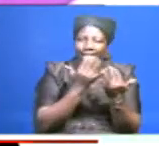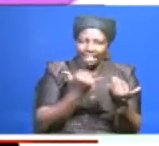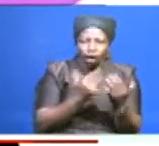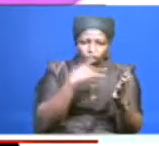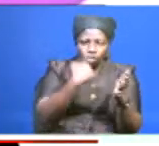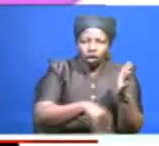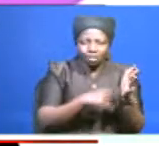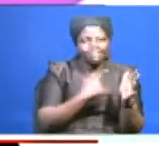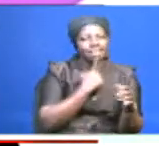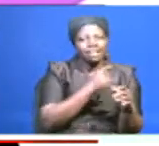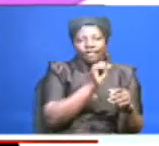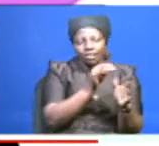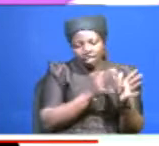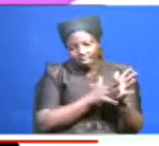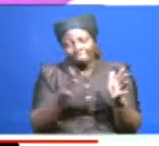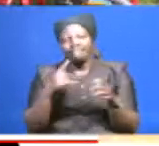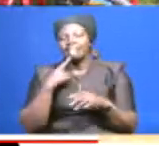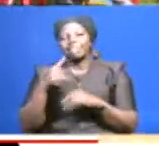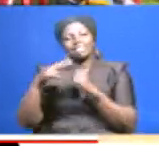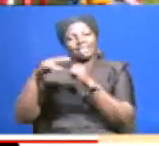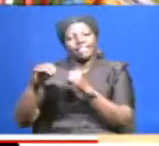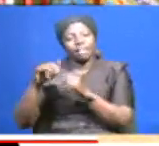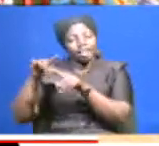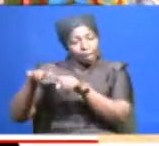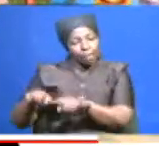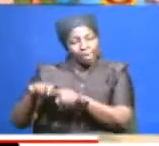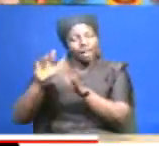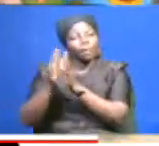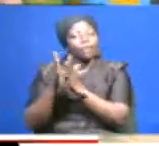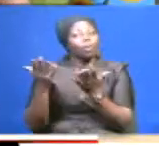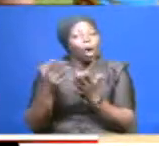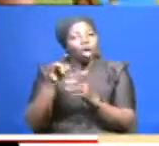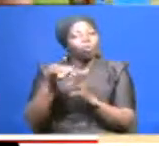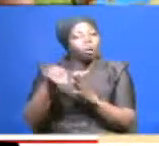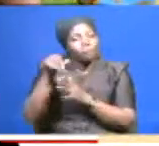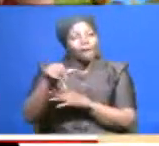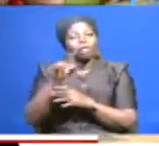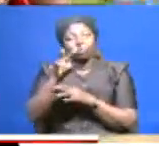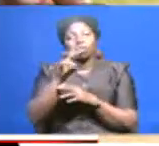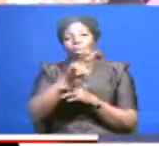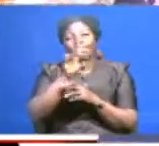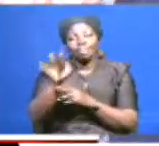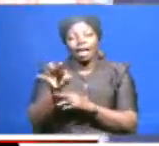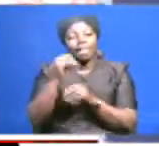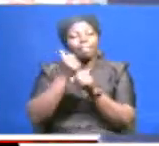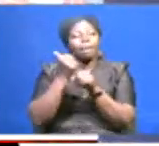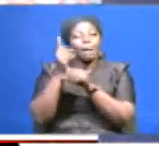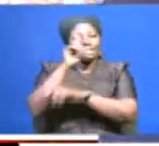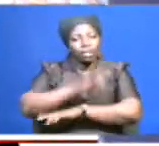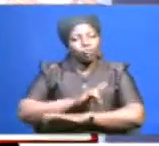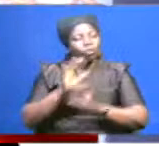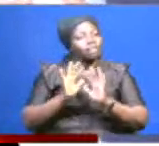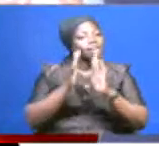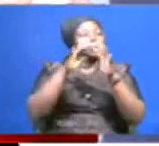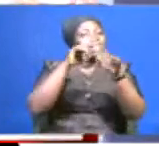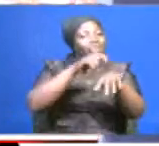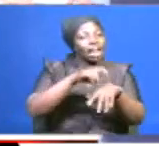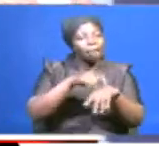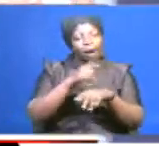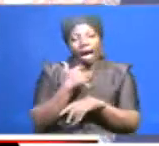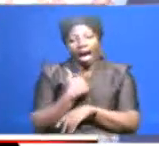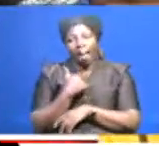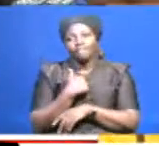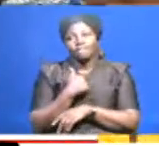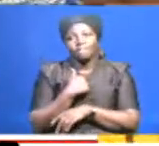150, 170, depending on where you buy. The 2023 Labour Day was marked against the backdrop of some disquiet from